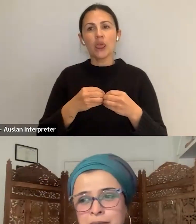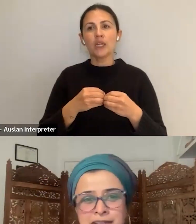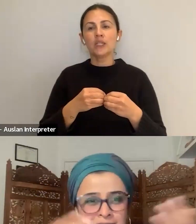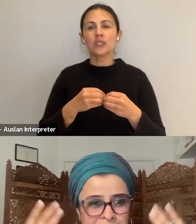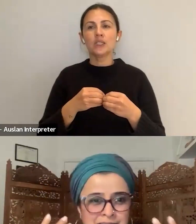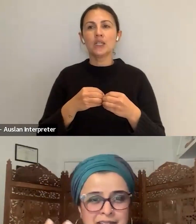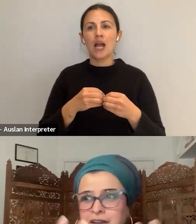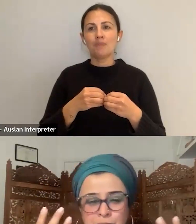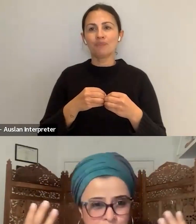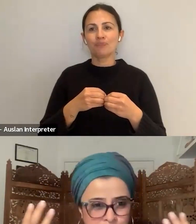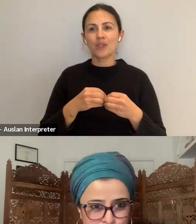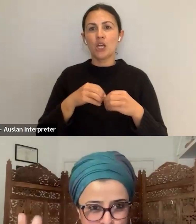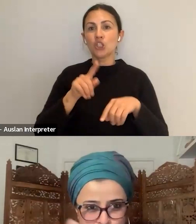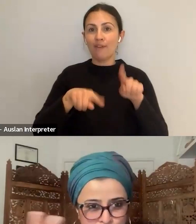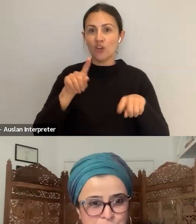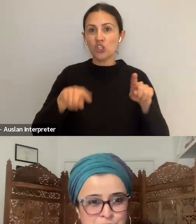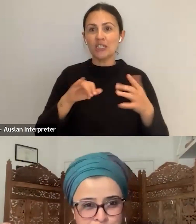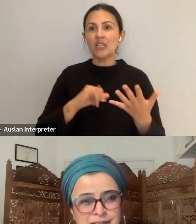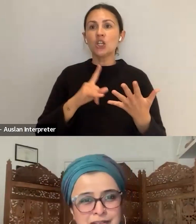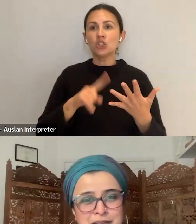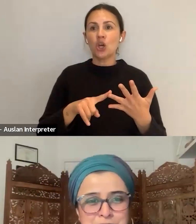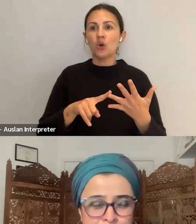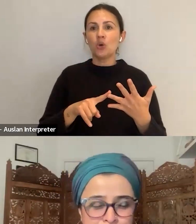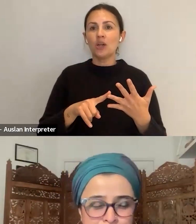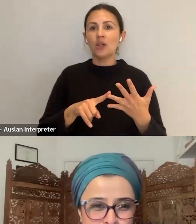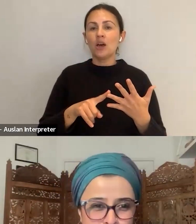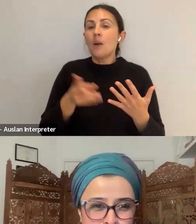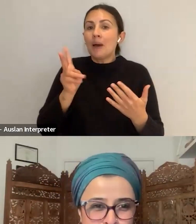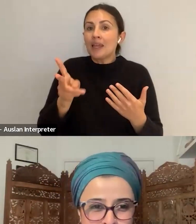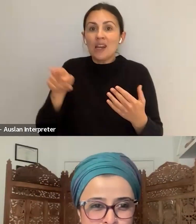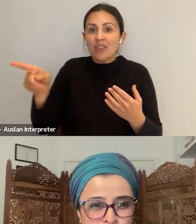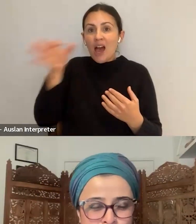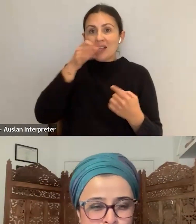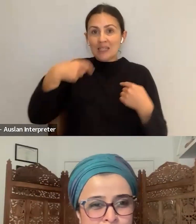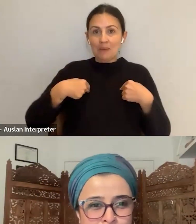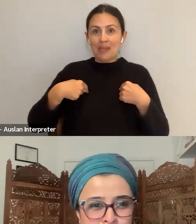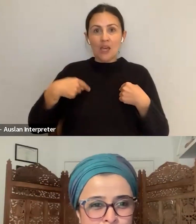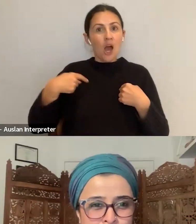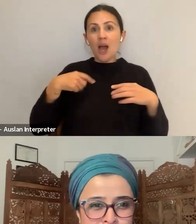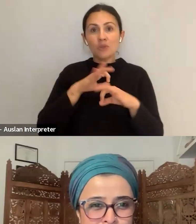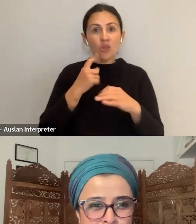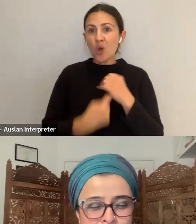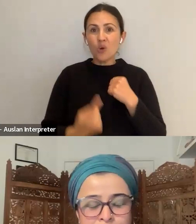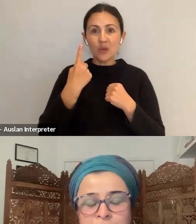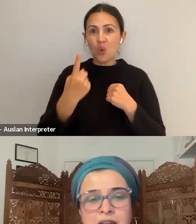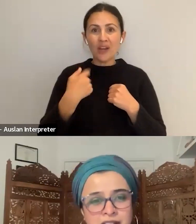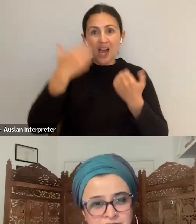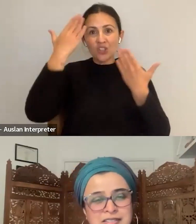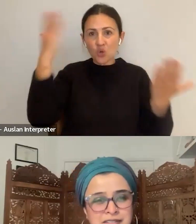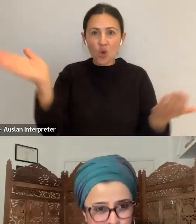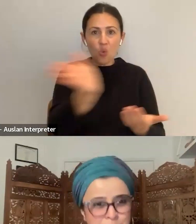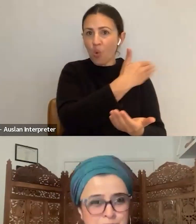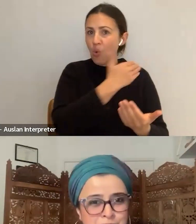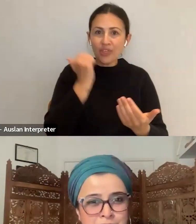to do. But I mean, again, it's like, I'm not the solution to diversifying approaches. I don't have all the people's numbers on my WhatsApp group, so